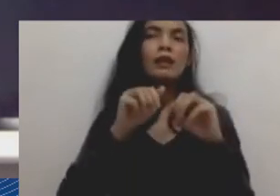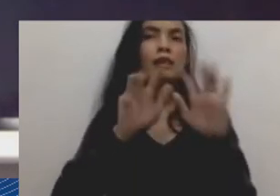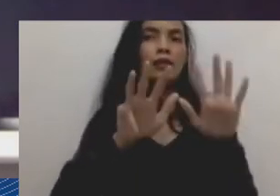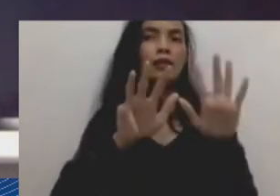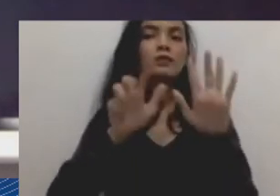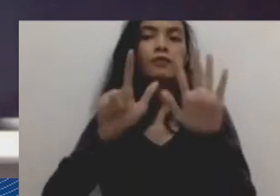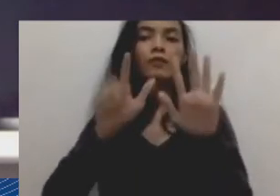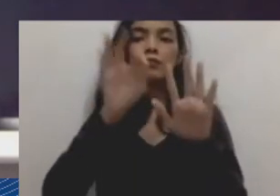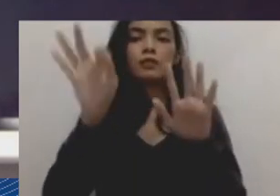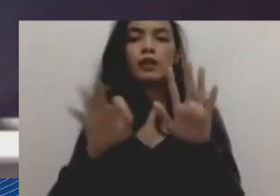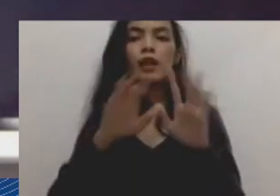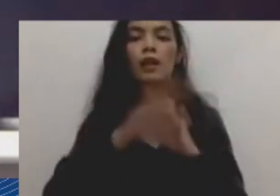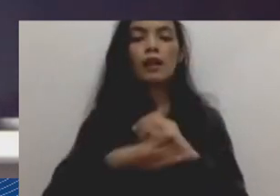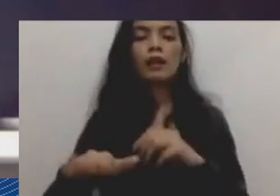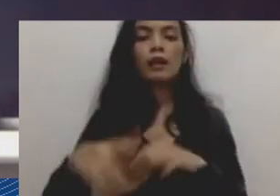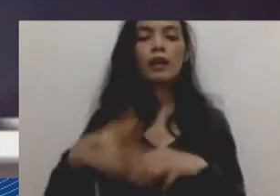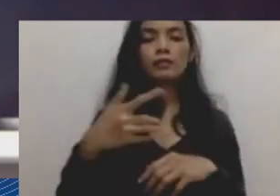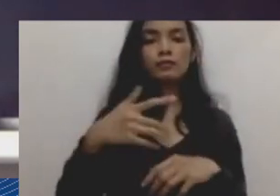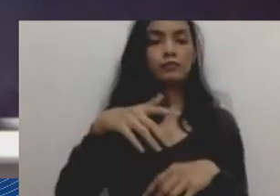and Caribbean